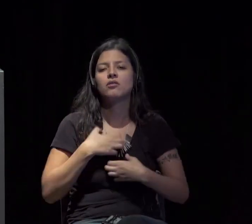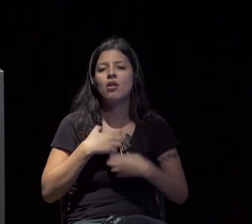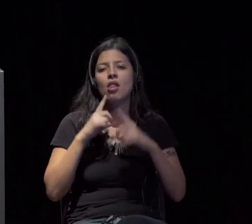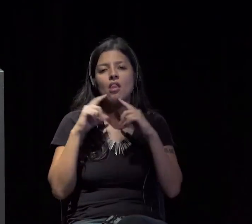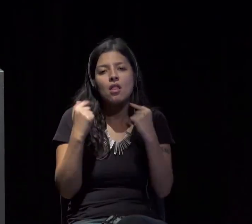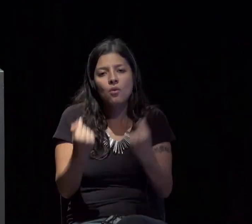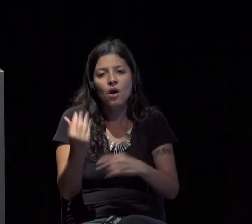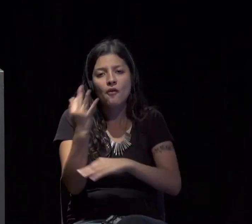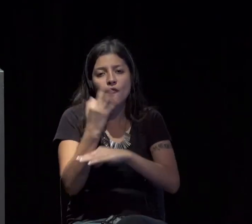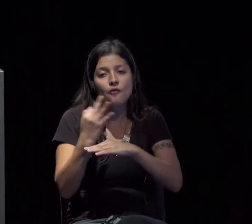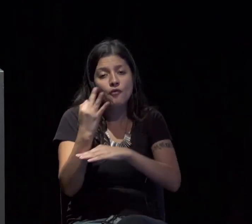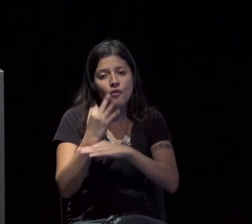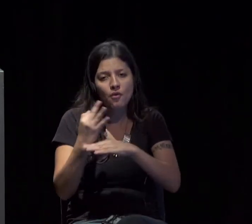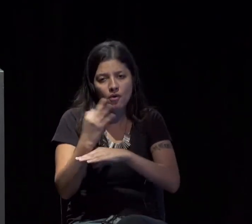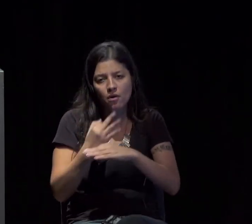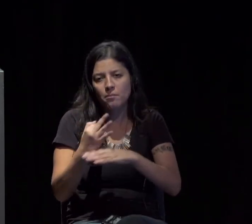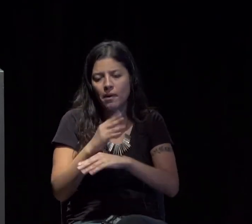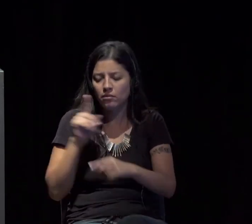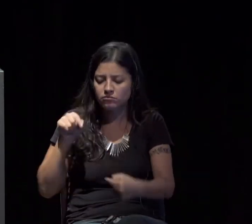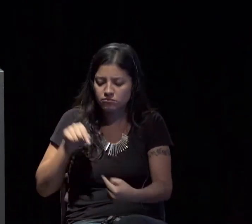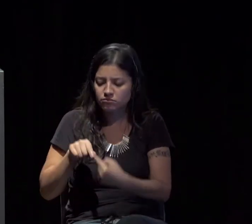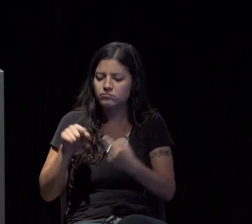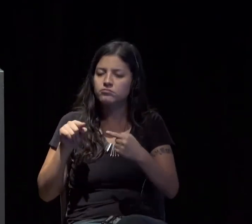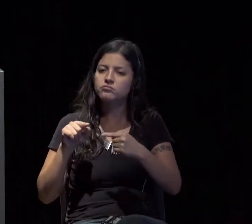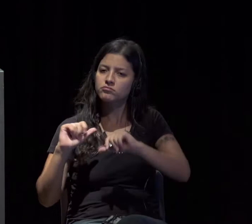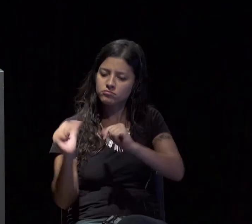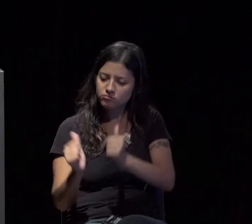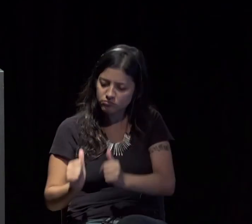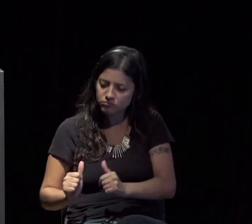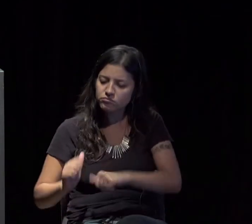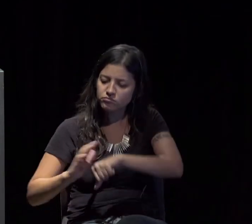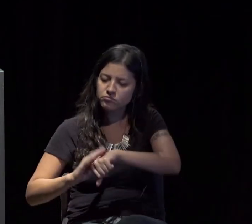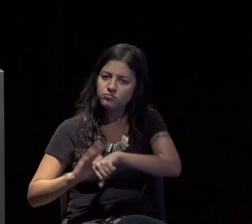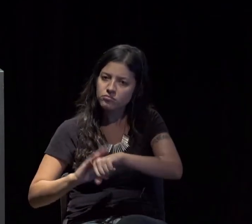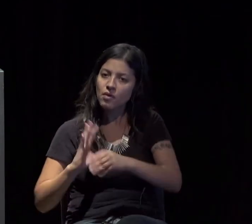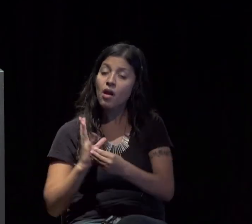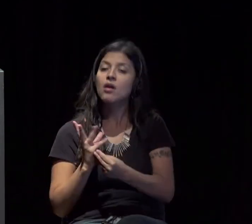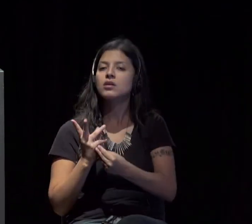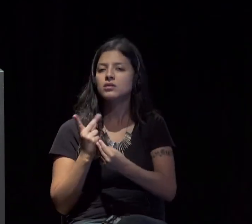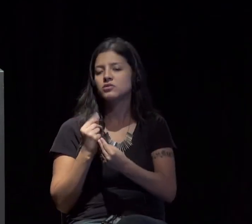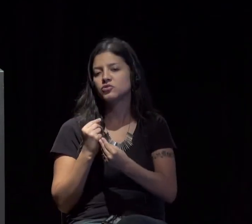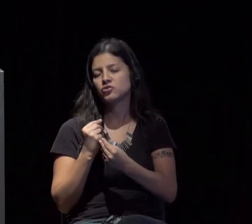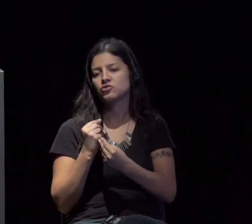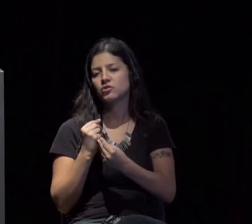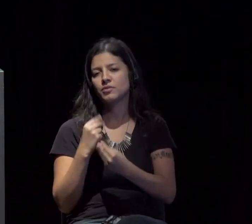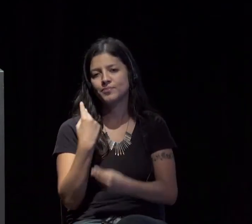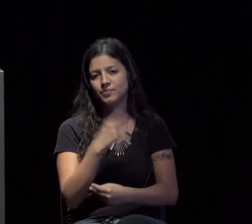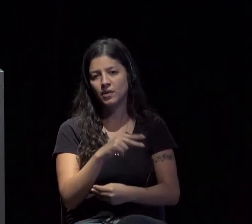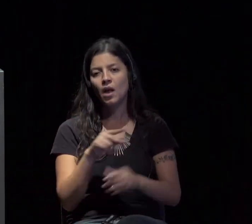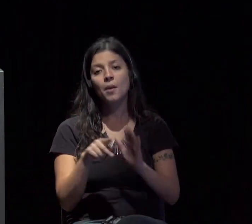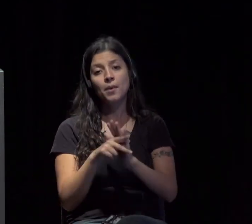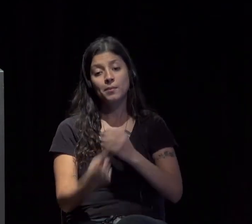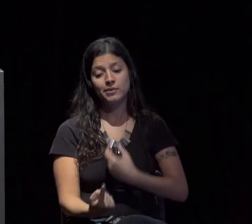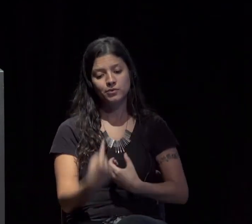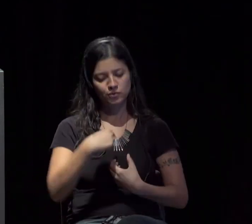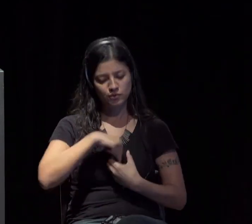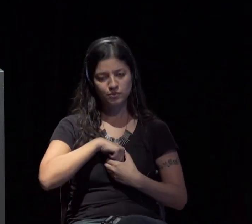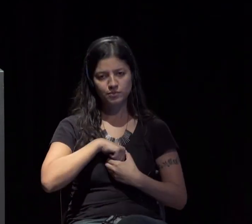appropriate to the artistic implications of post-colonial subjectivity. In the